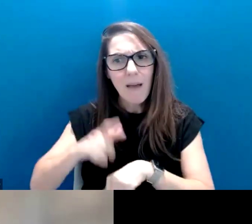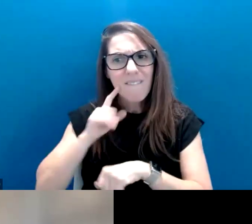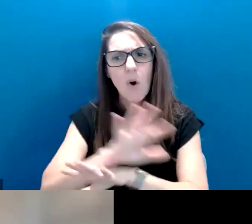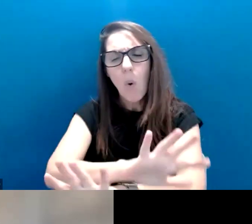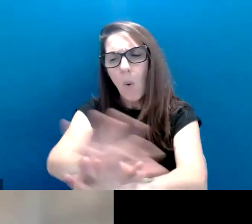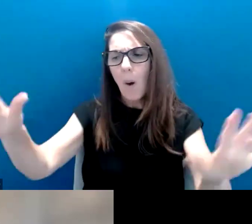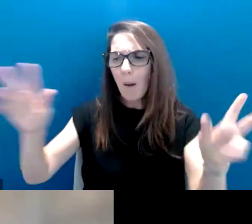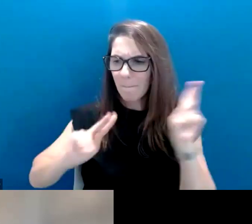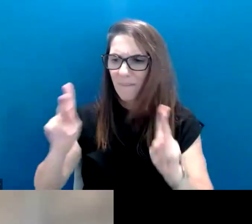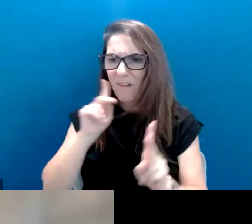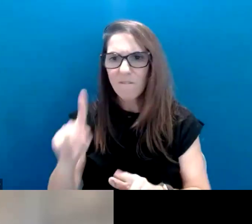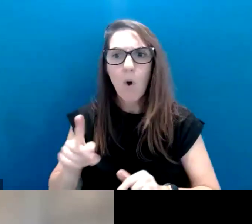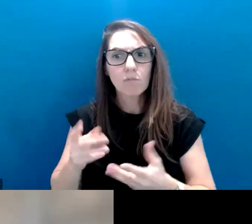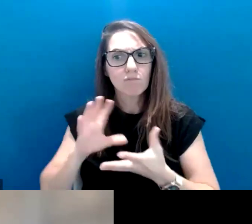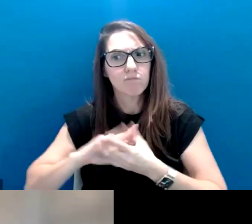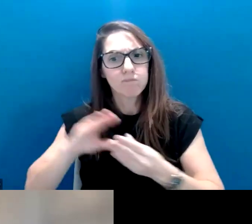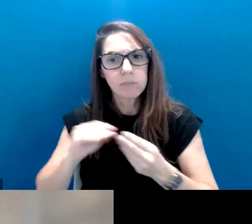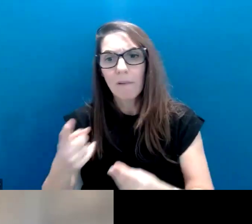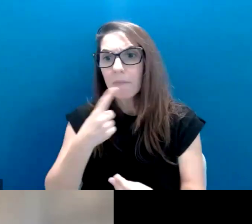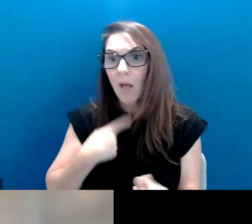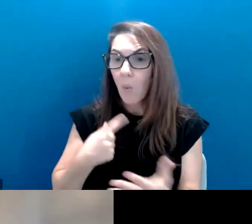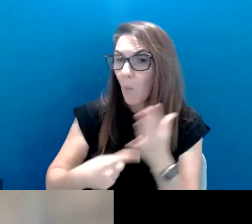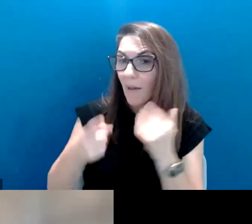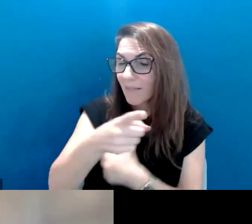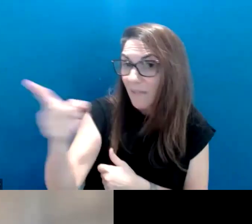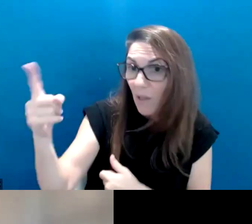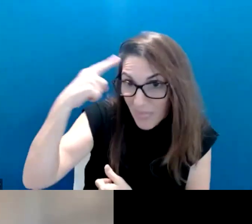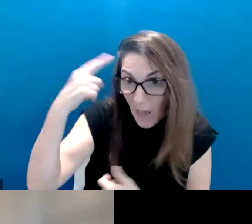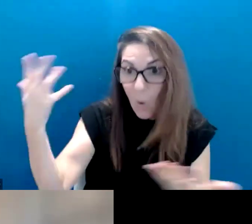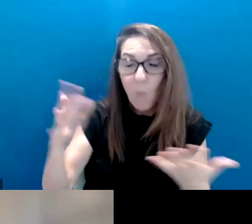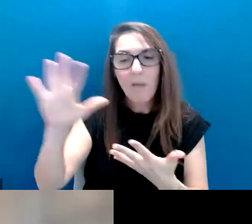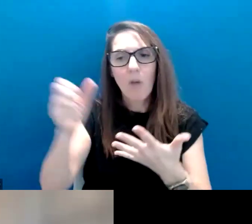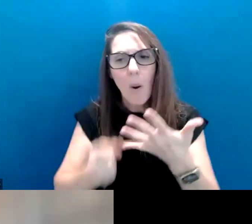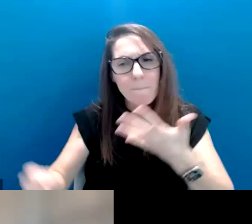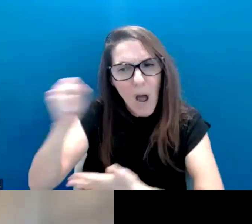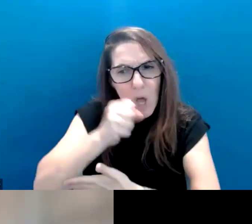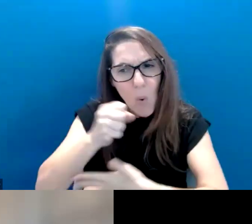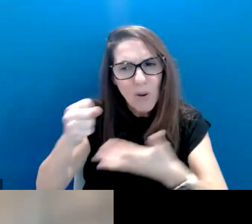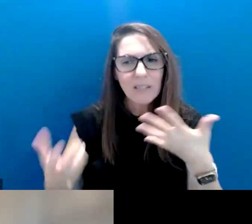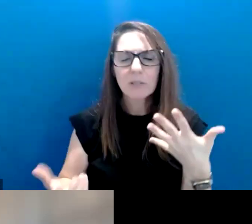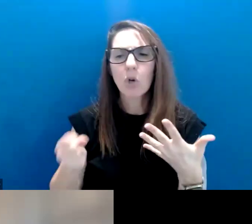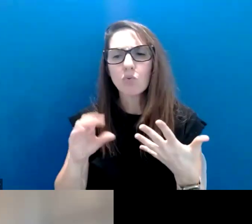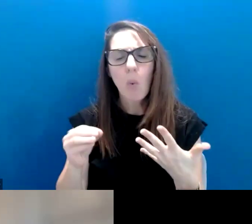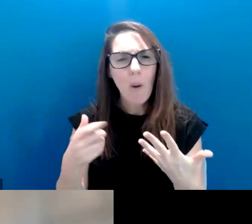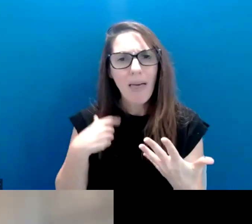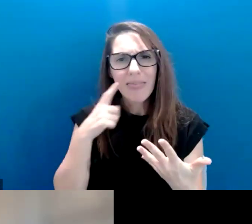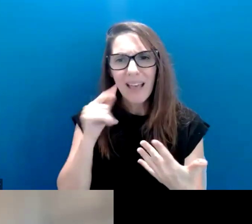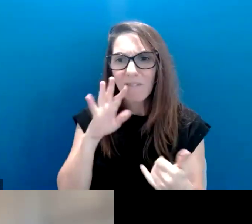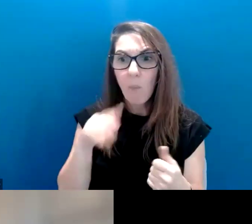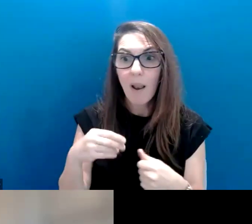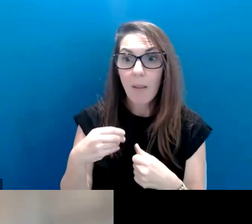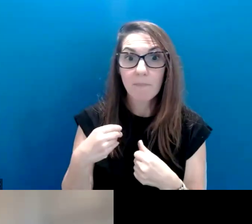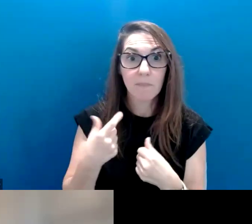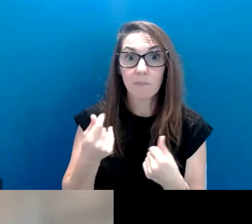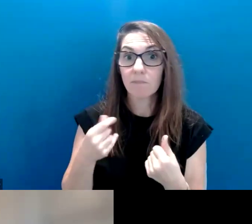express and speak truth to power and what needs to be done and what their priorities are. So I think if we gave full 3 minutes and